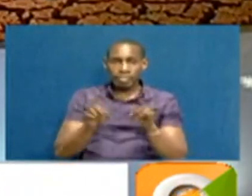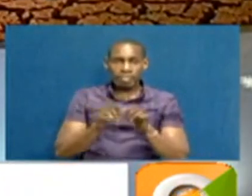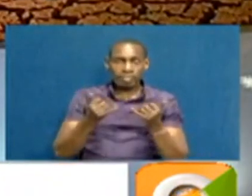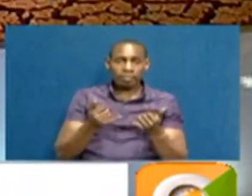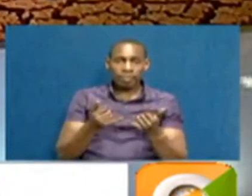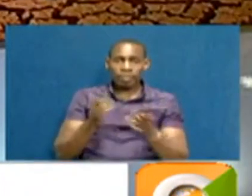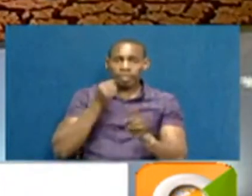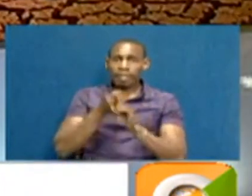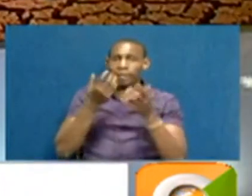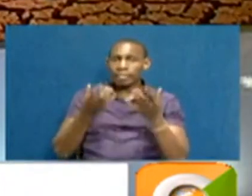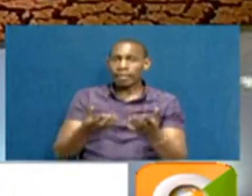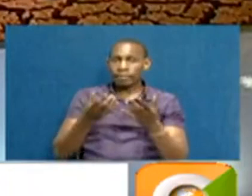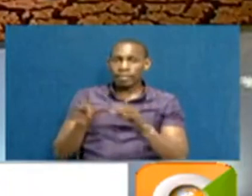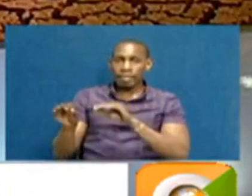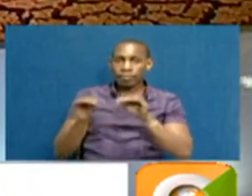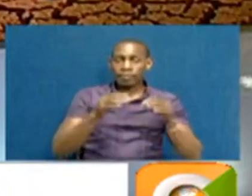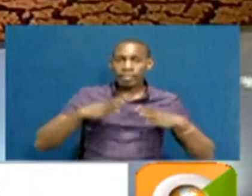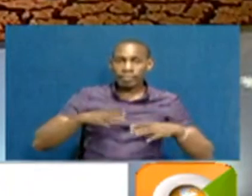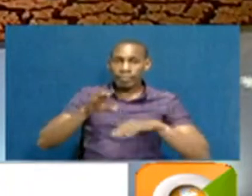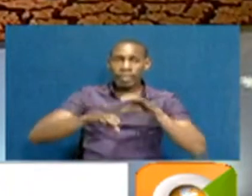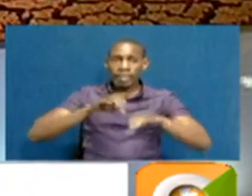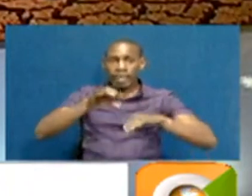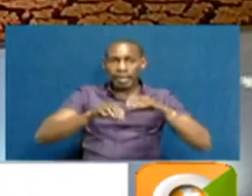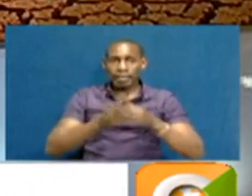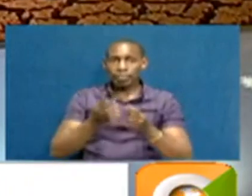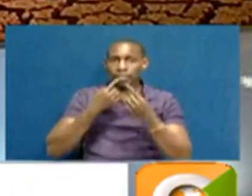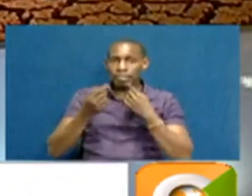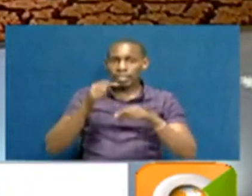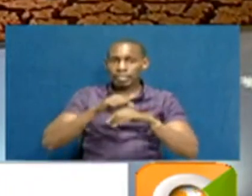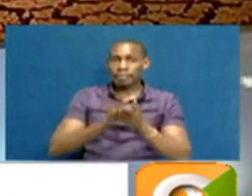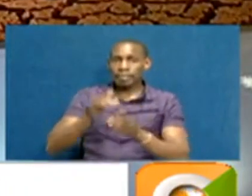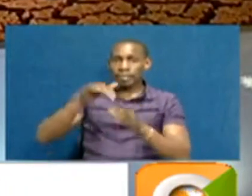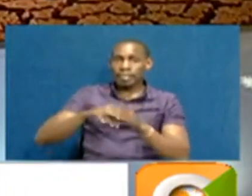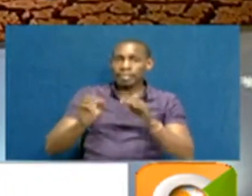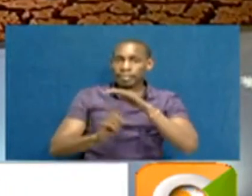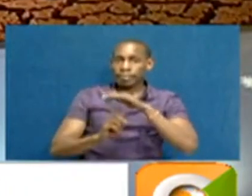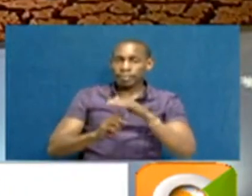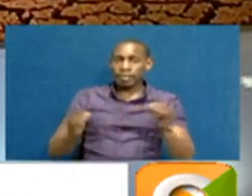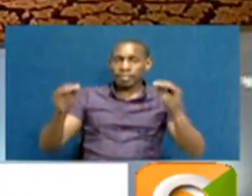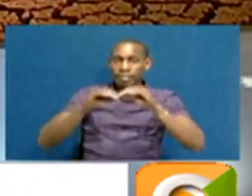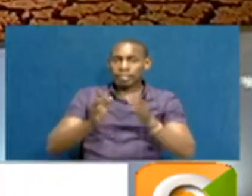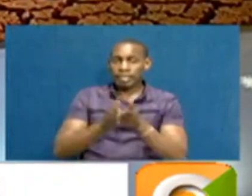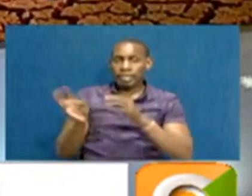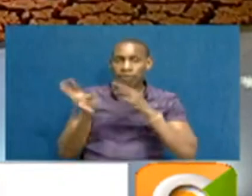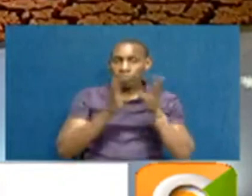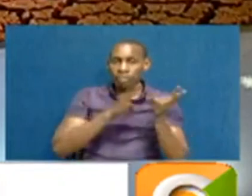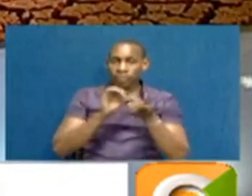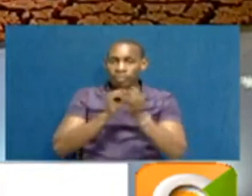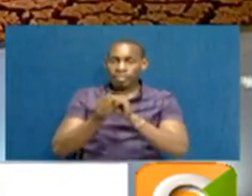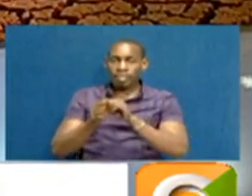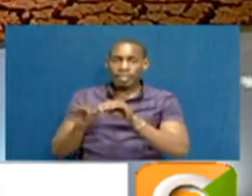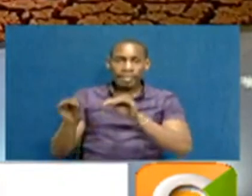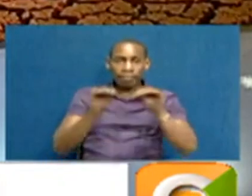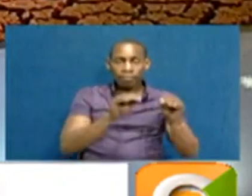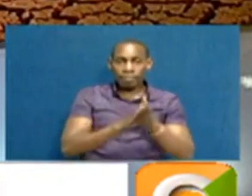a massive impact on migration of people and livestock. Speaking during the Interministerial Conference on Climate Change and